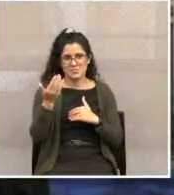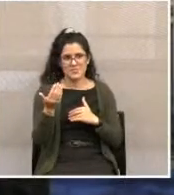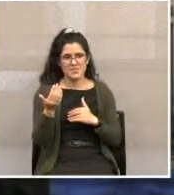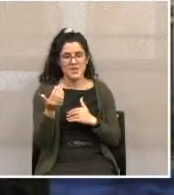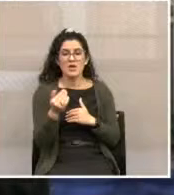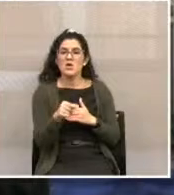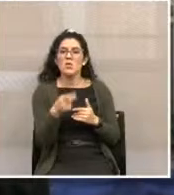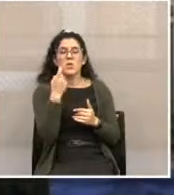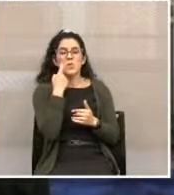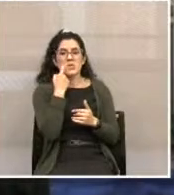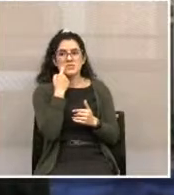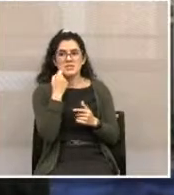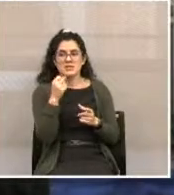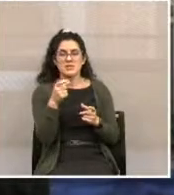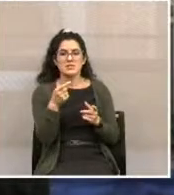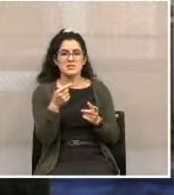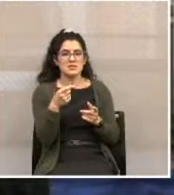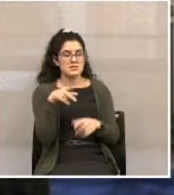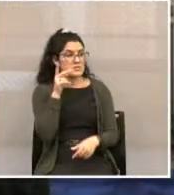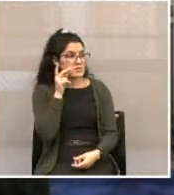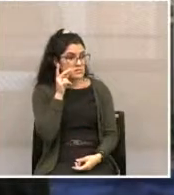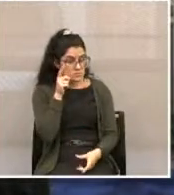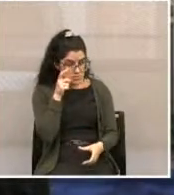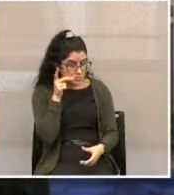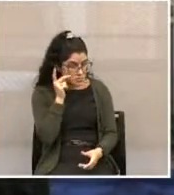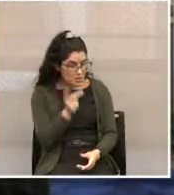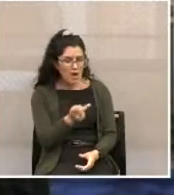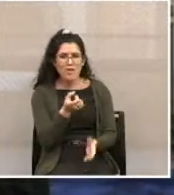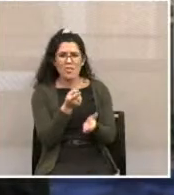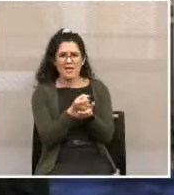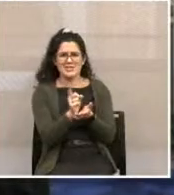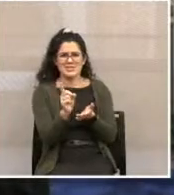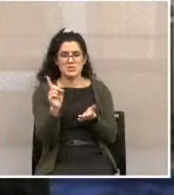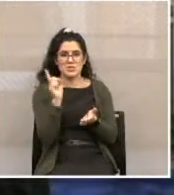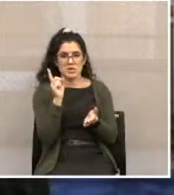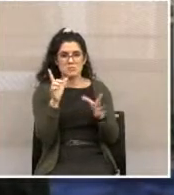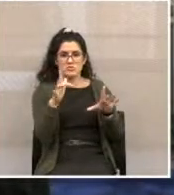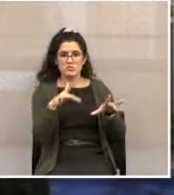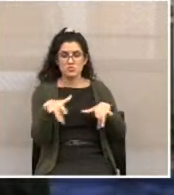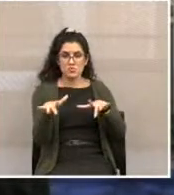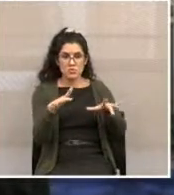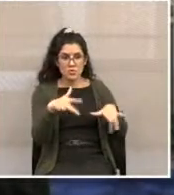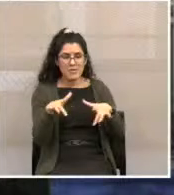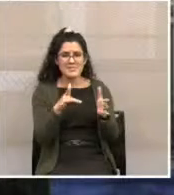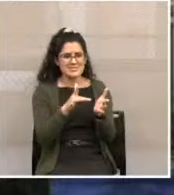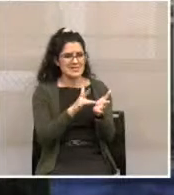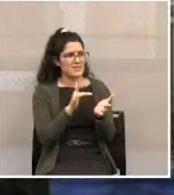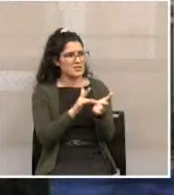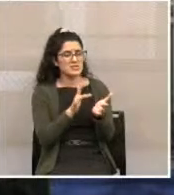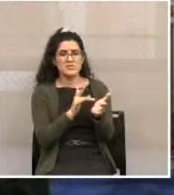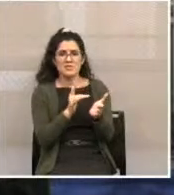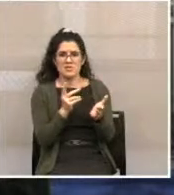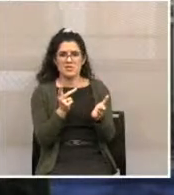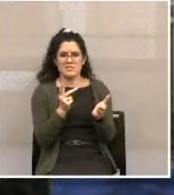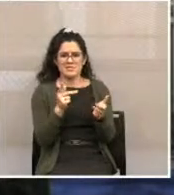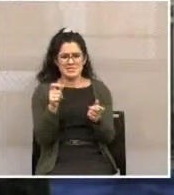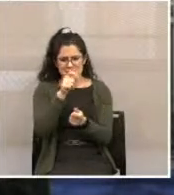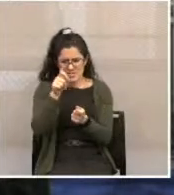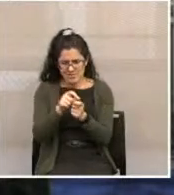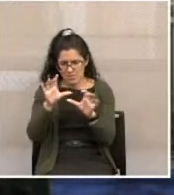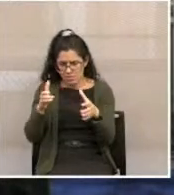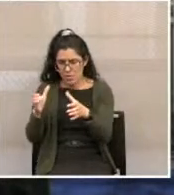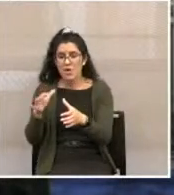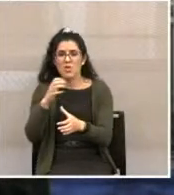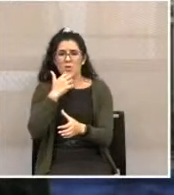we just recently saw is, just last week it was reported, taking advantage of our more vulnerable populations, our